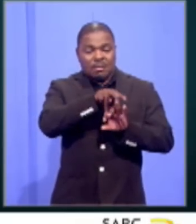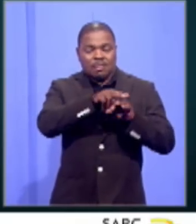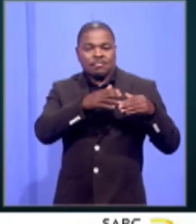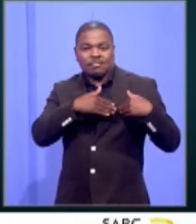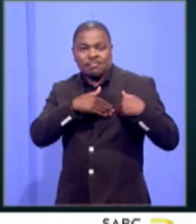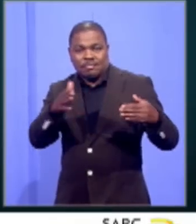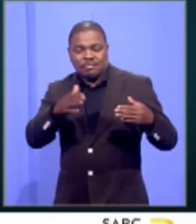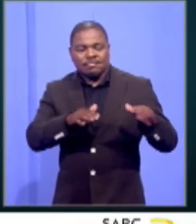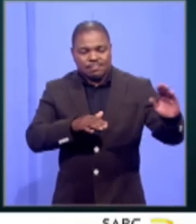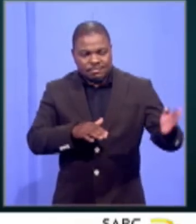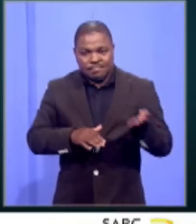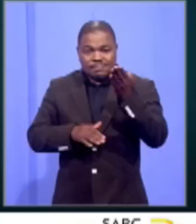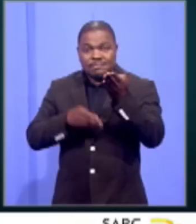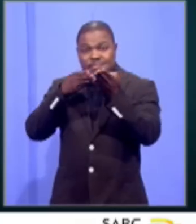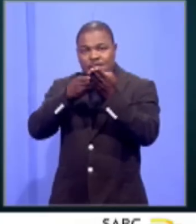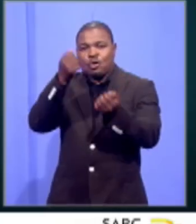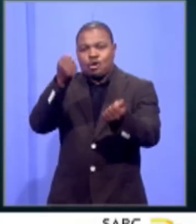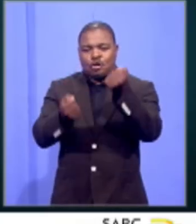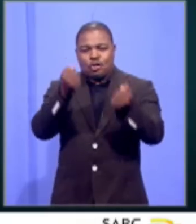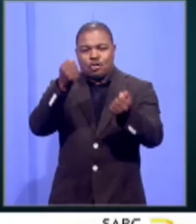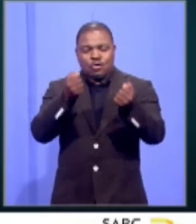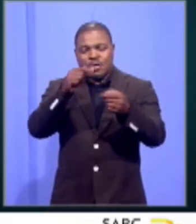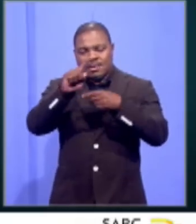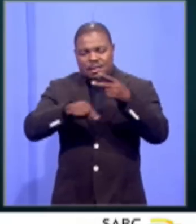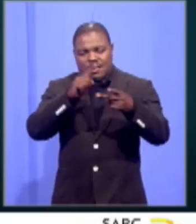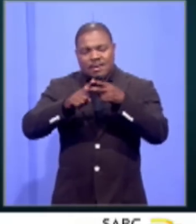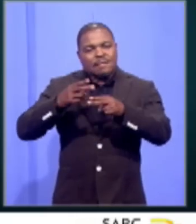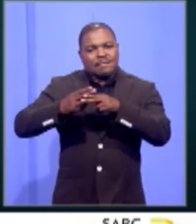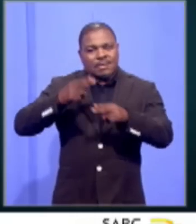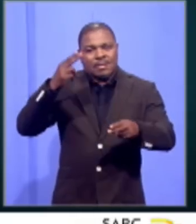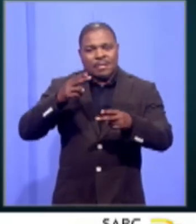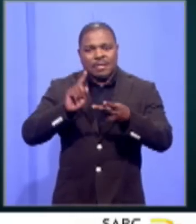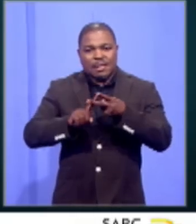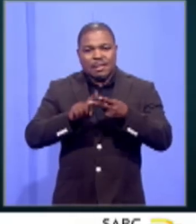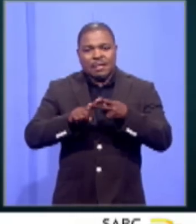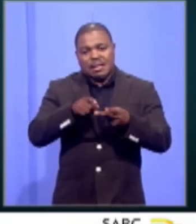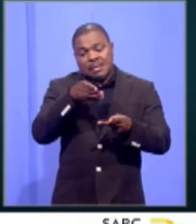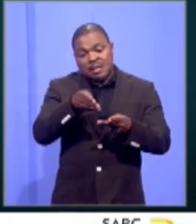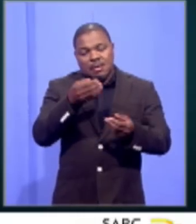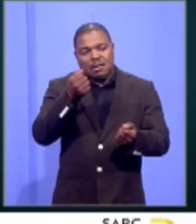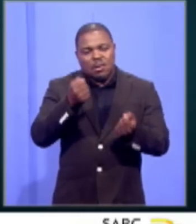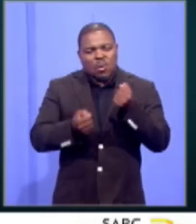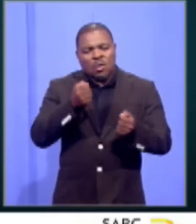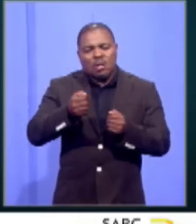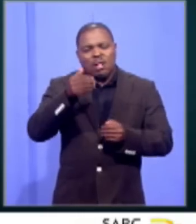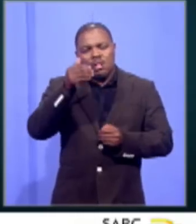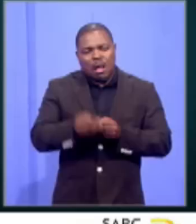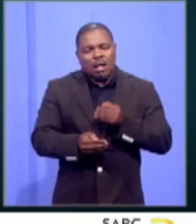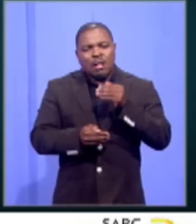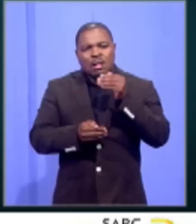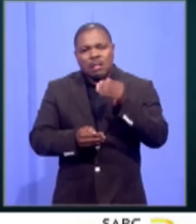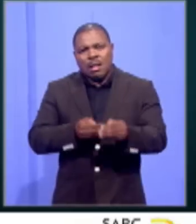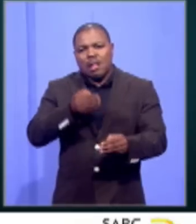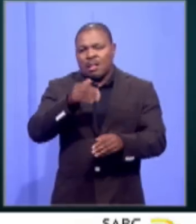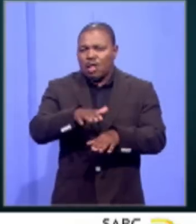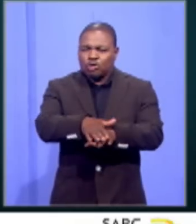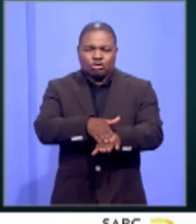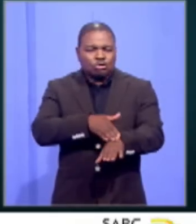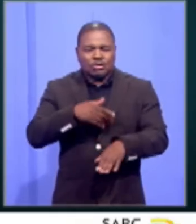bo tla šomišwa go ahlola molatong wa pele lebelo leo tsheko ye e sepelago ka lona ga le